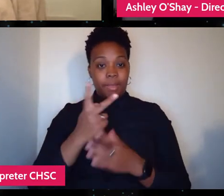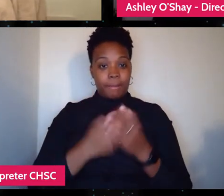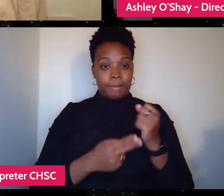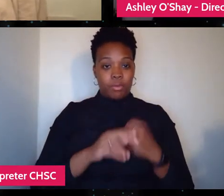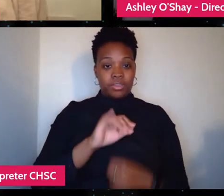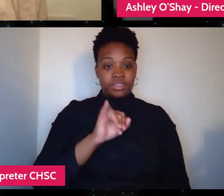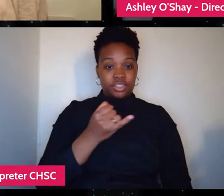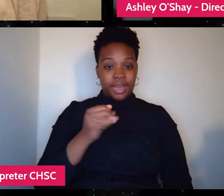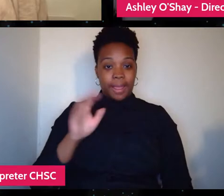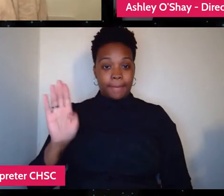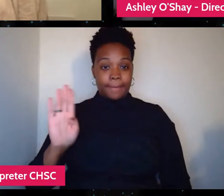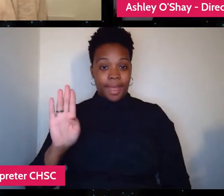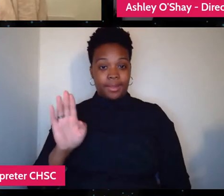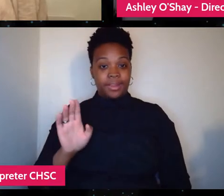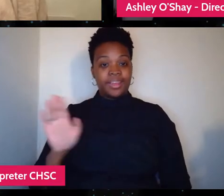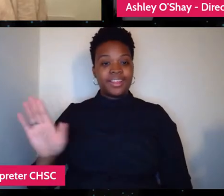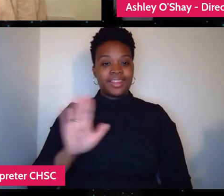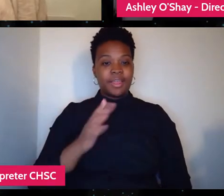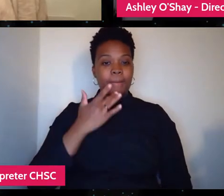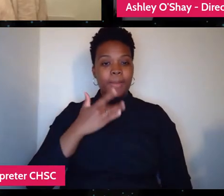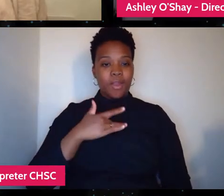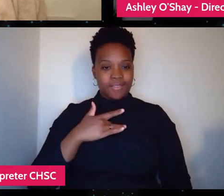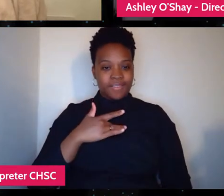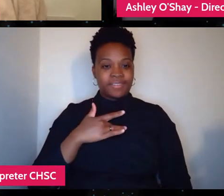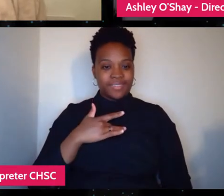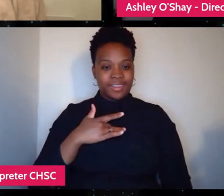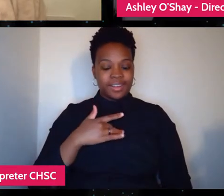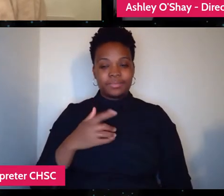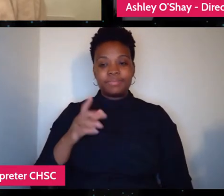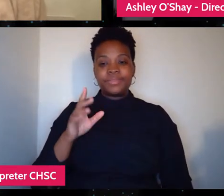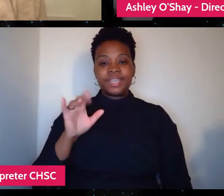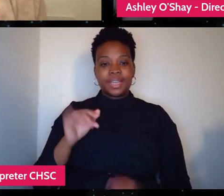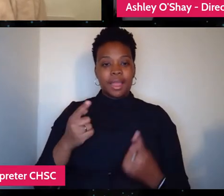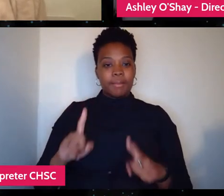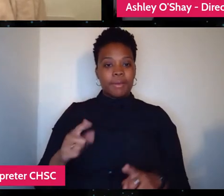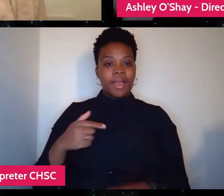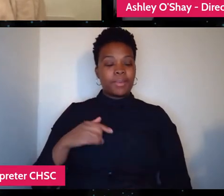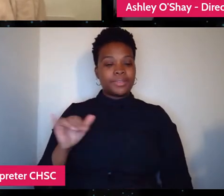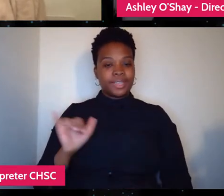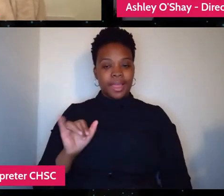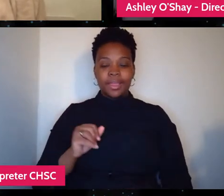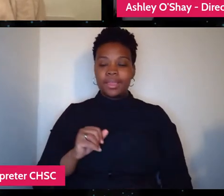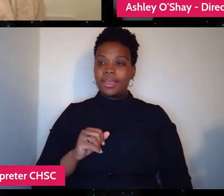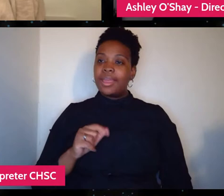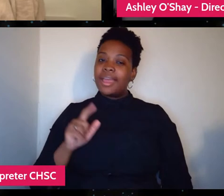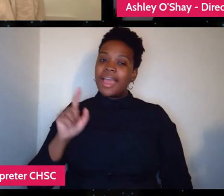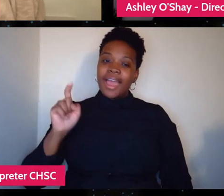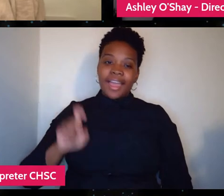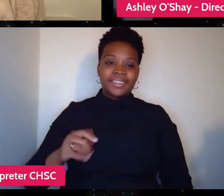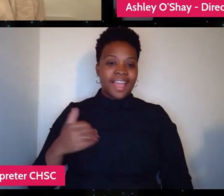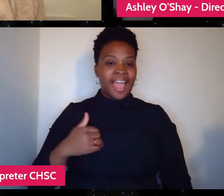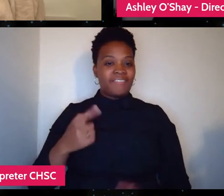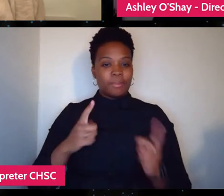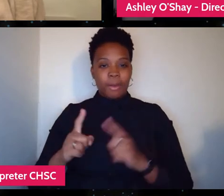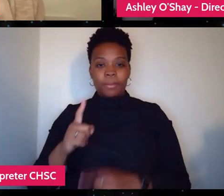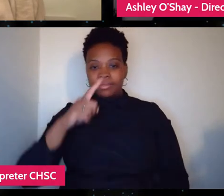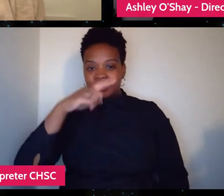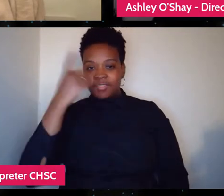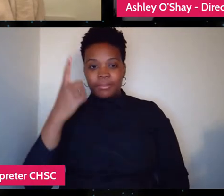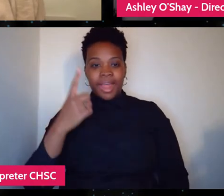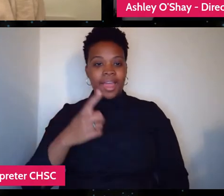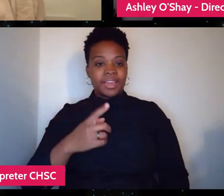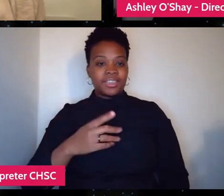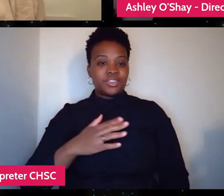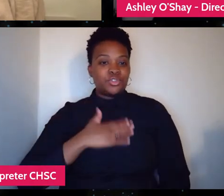Bella's birthdays. That was the moment where I was like, there has to be moments of Black joy in this